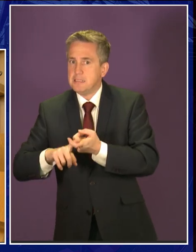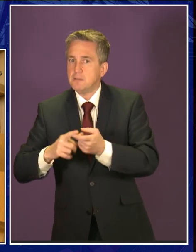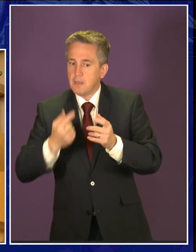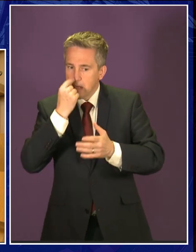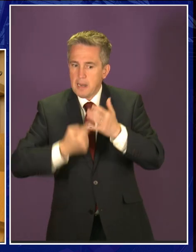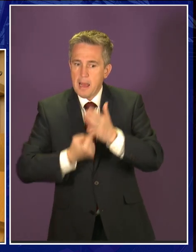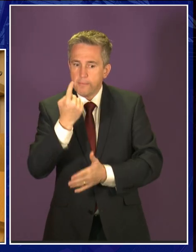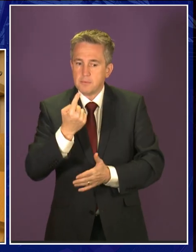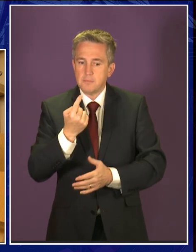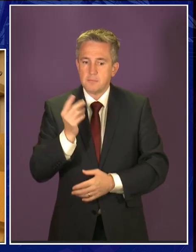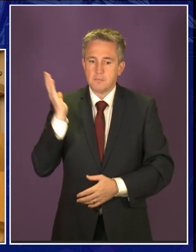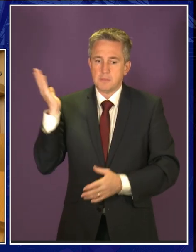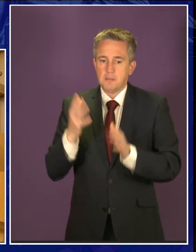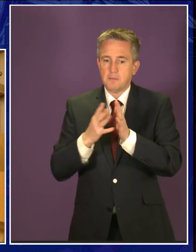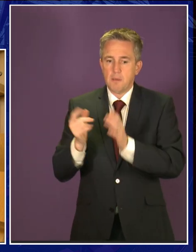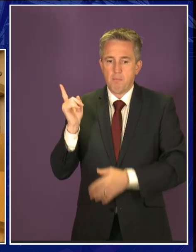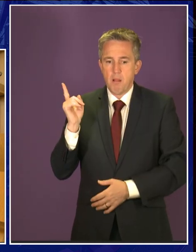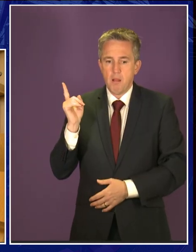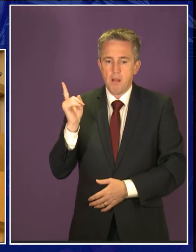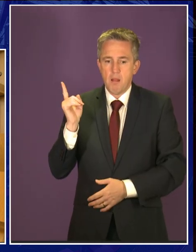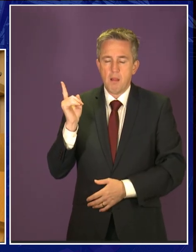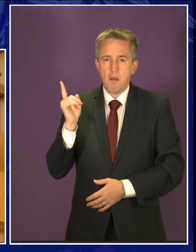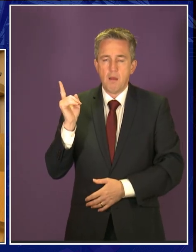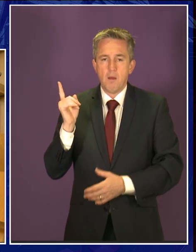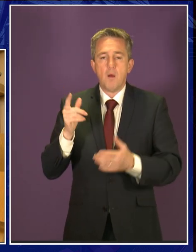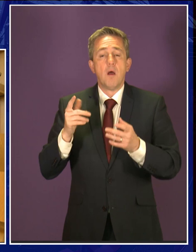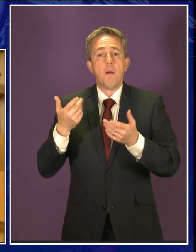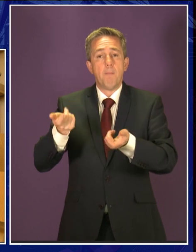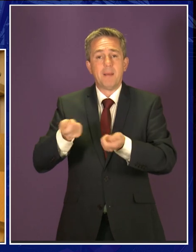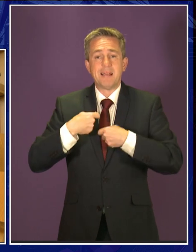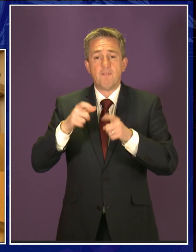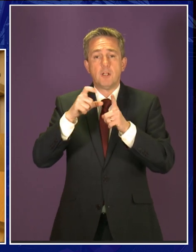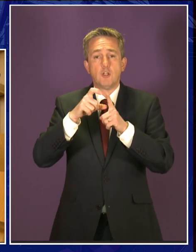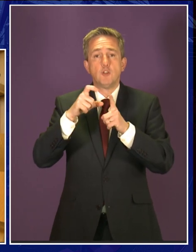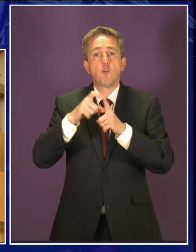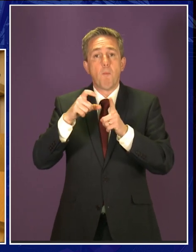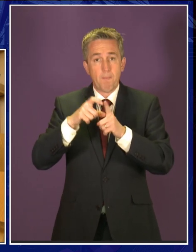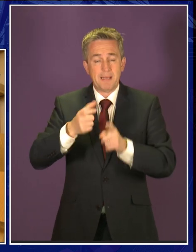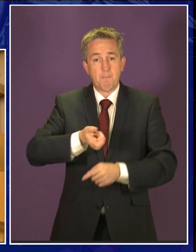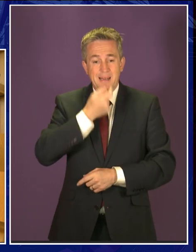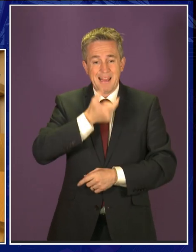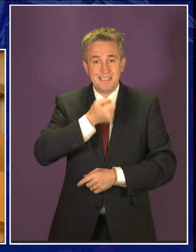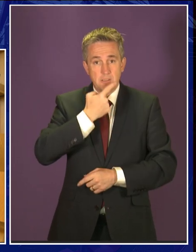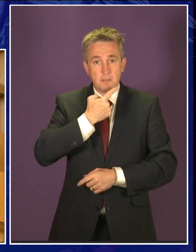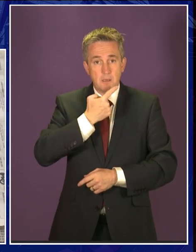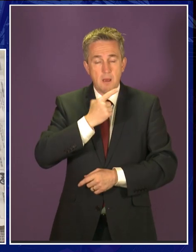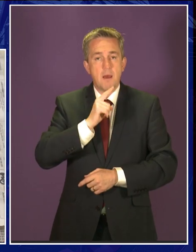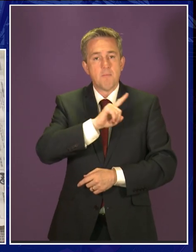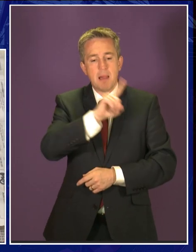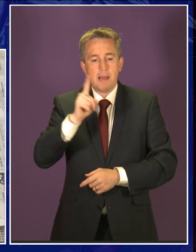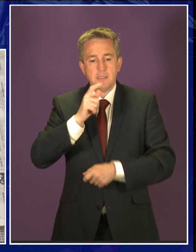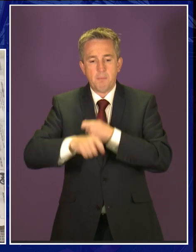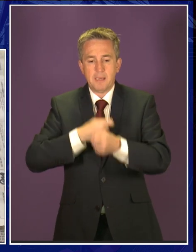an example of one of my patients, again with Parkinson's disease, who was treated with dopaminergic medication, but now became